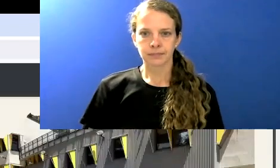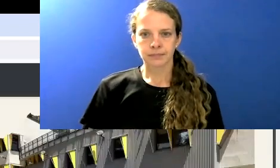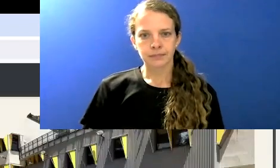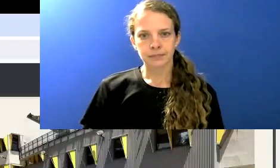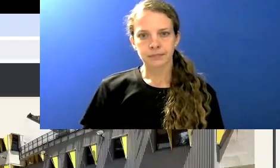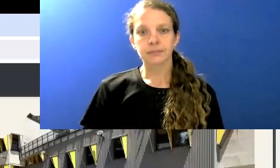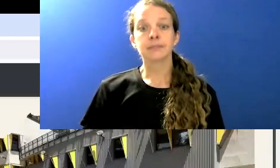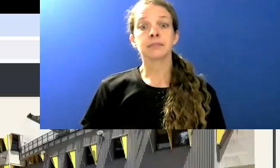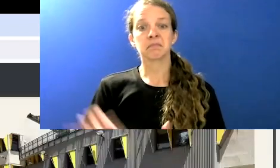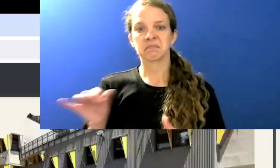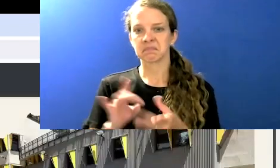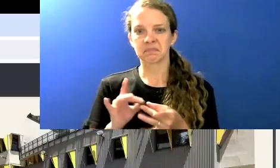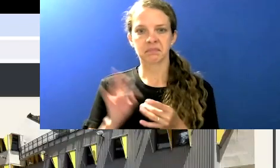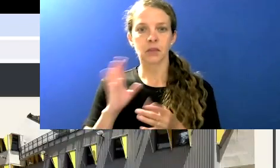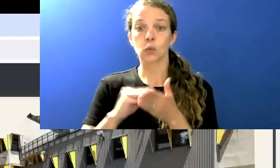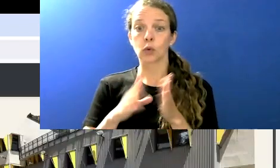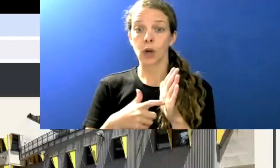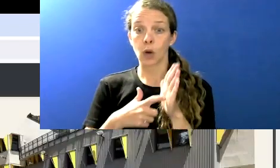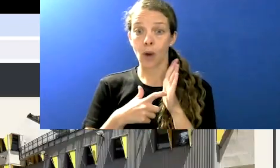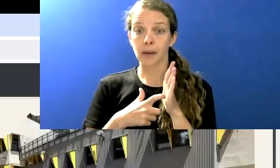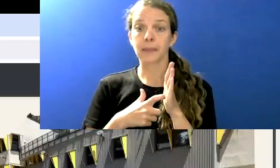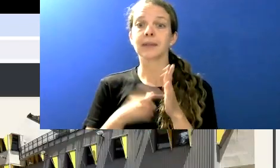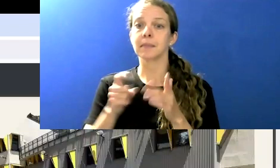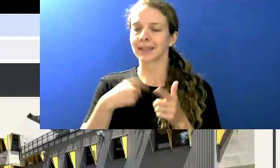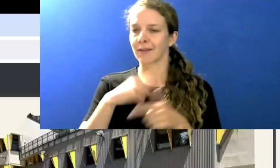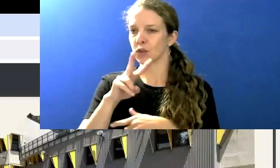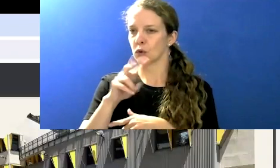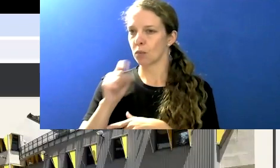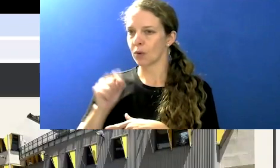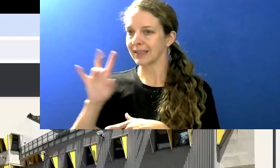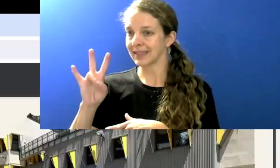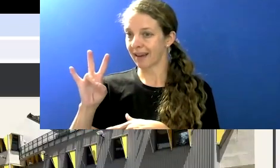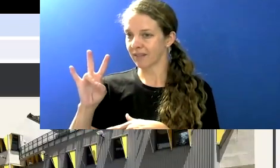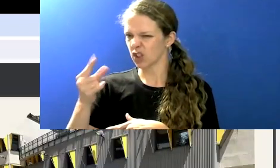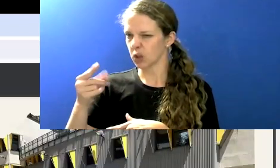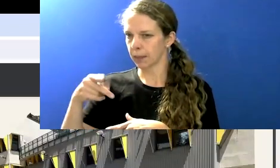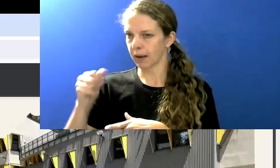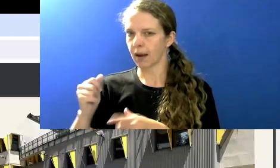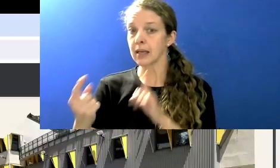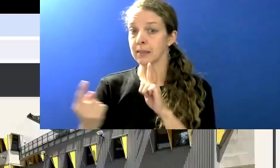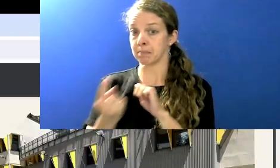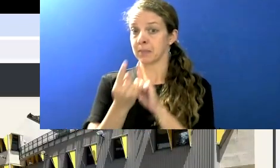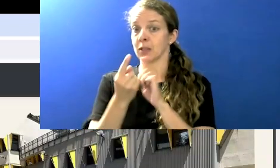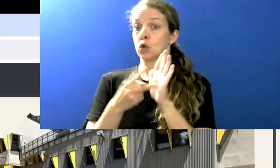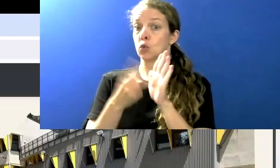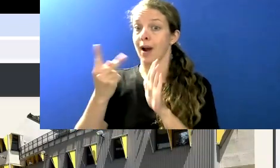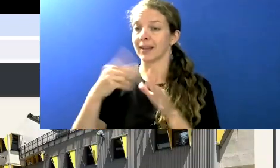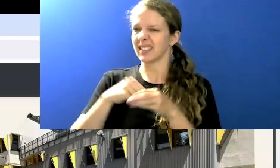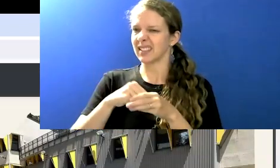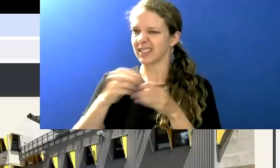So like I mentioned earlier, student requirements, we do ask our students to have a 2.7 GPA, meet with us twice throughout the academic